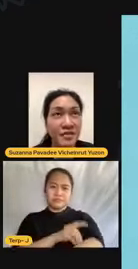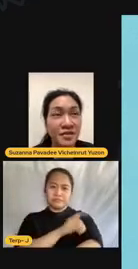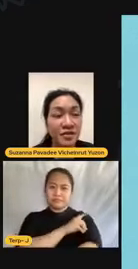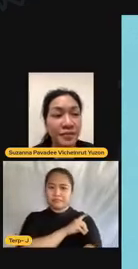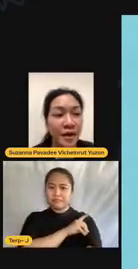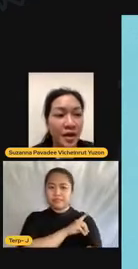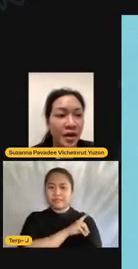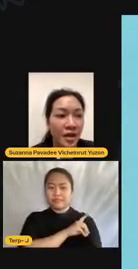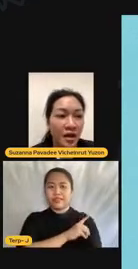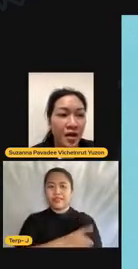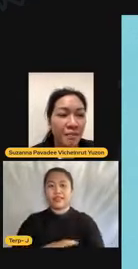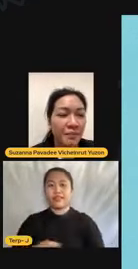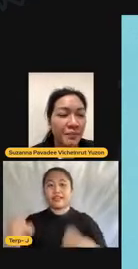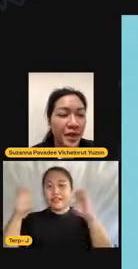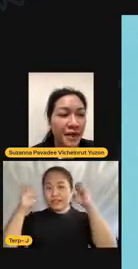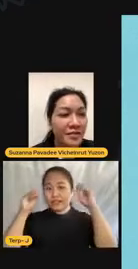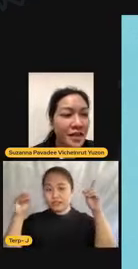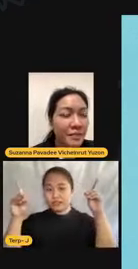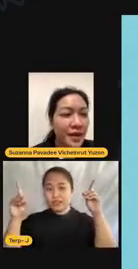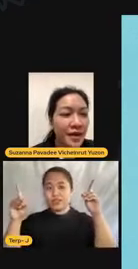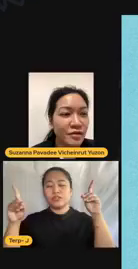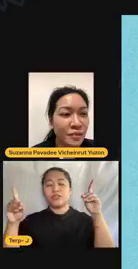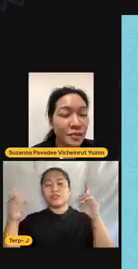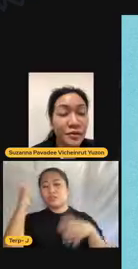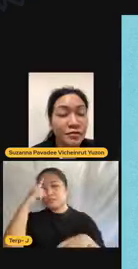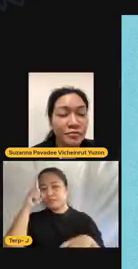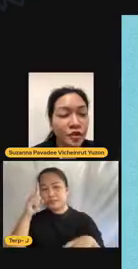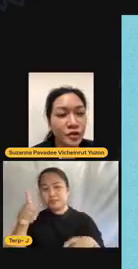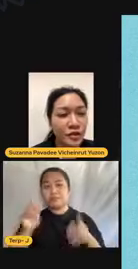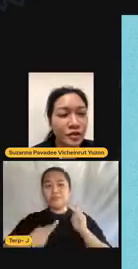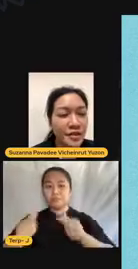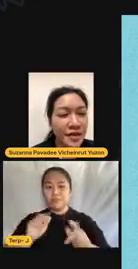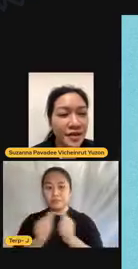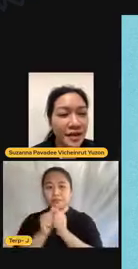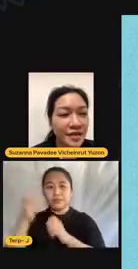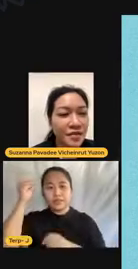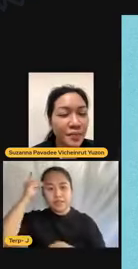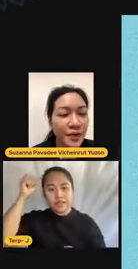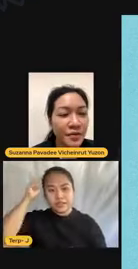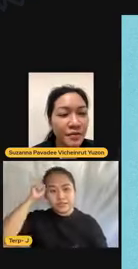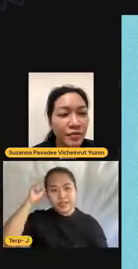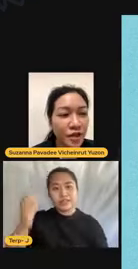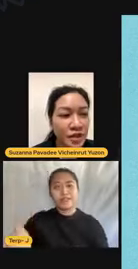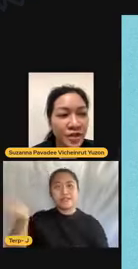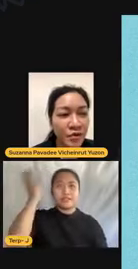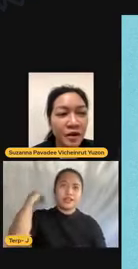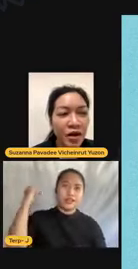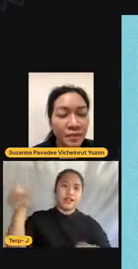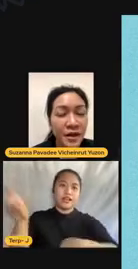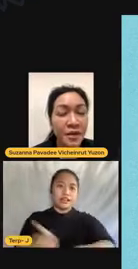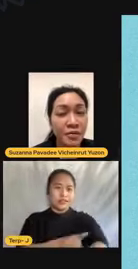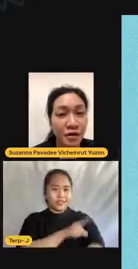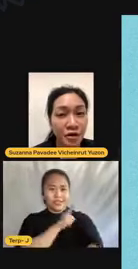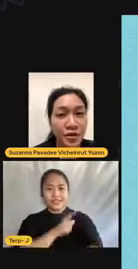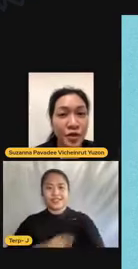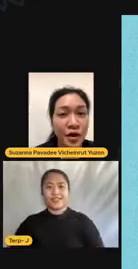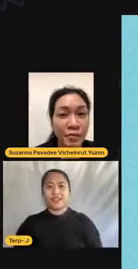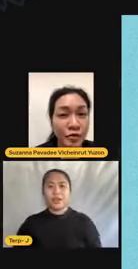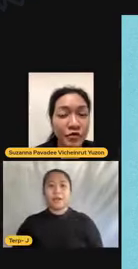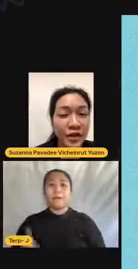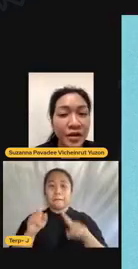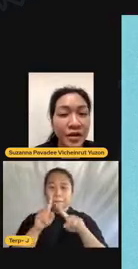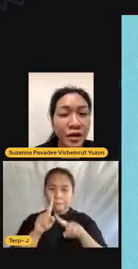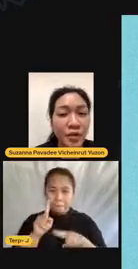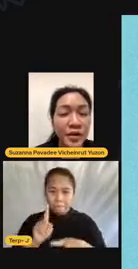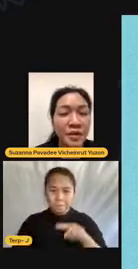people with Down syndrome. I'll say by like maybe 2 to 3 decades, but fortunately, we are making progress. We